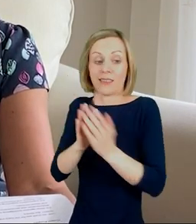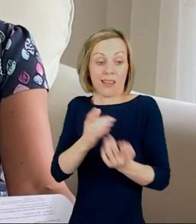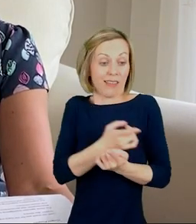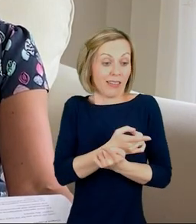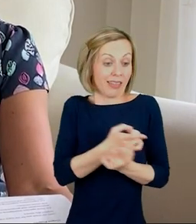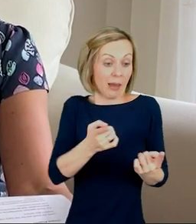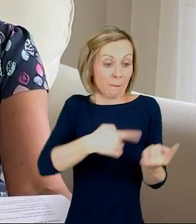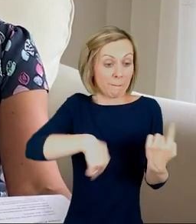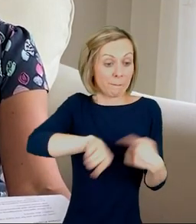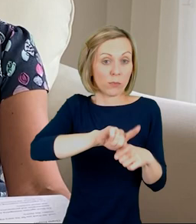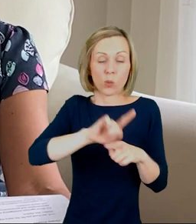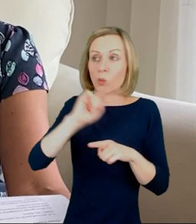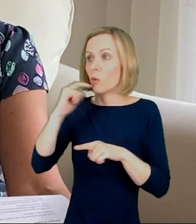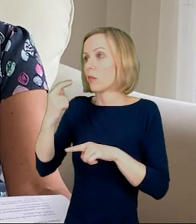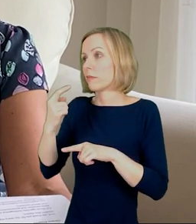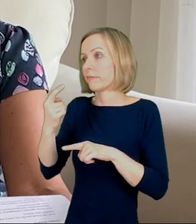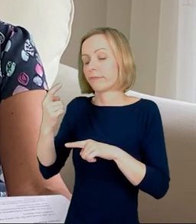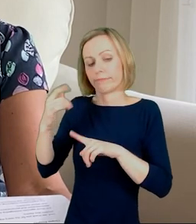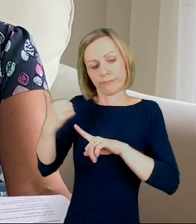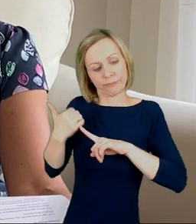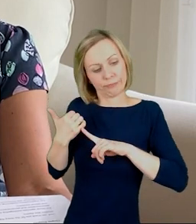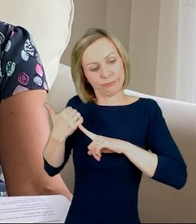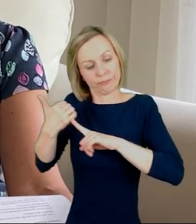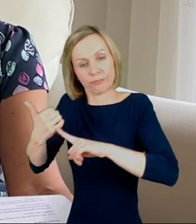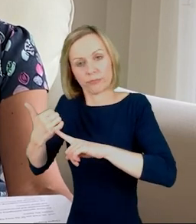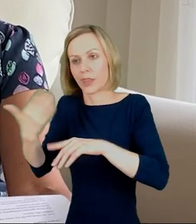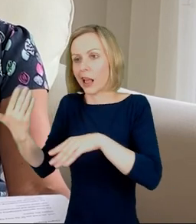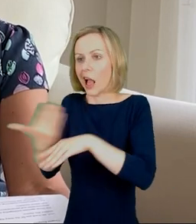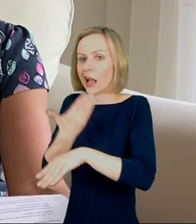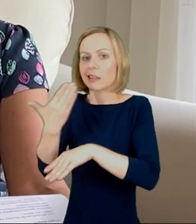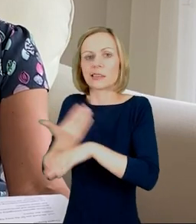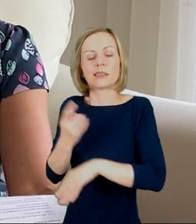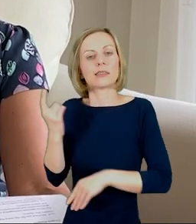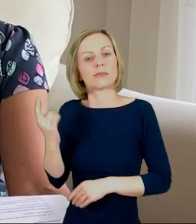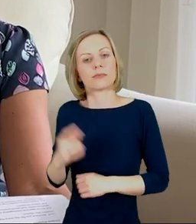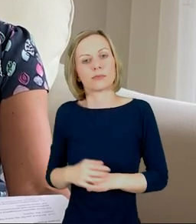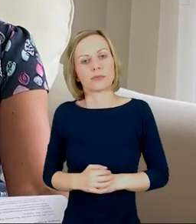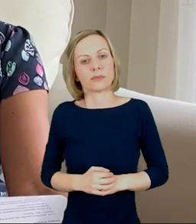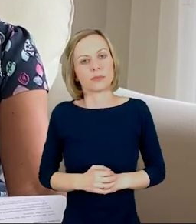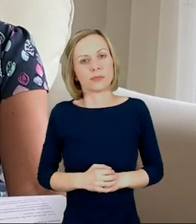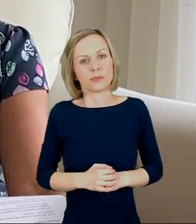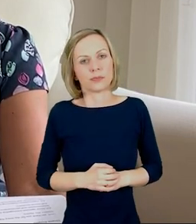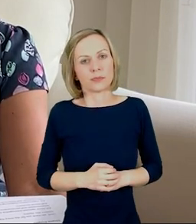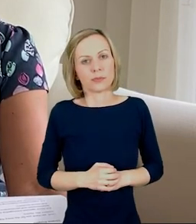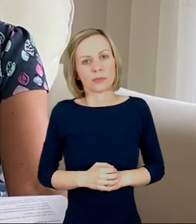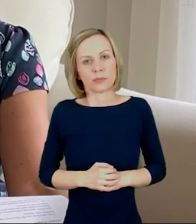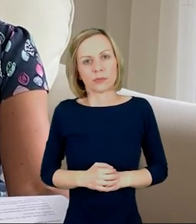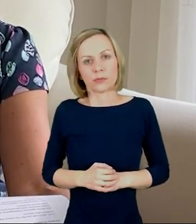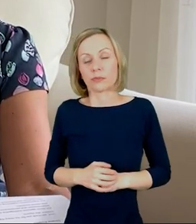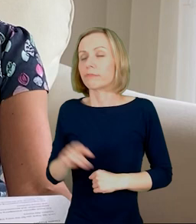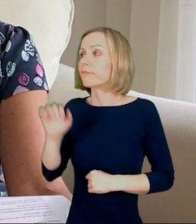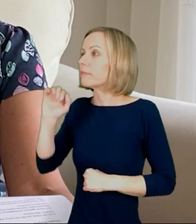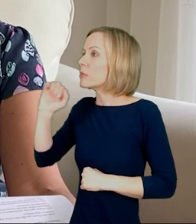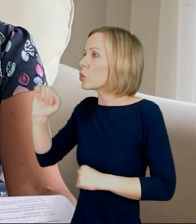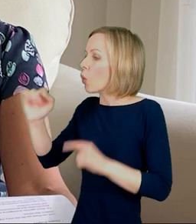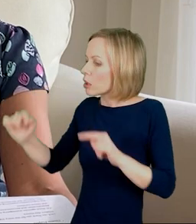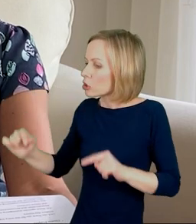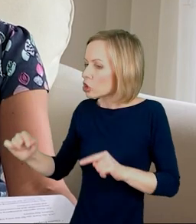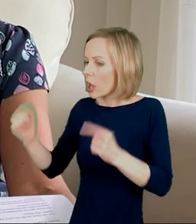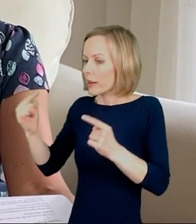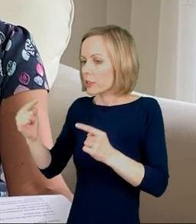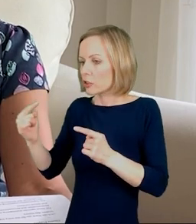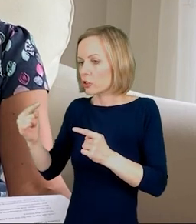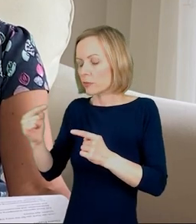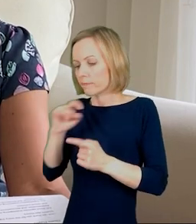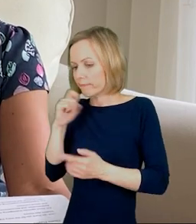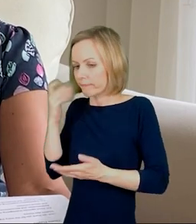the victims of modern slavery in our towns, villages and cities across the UK. We pray for your challenge and conviction